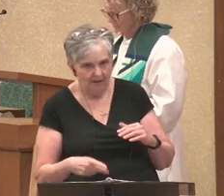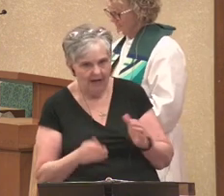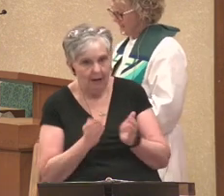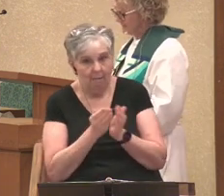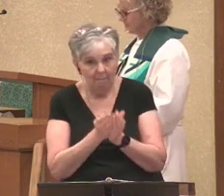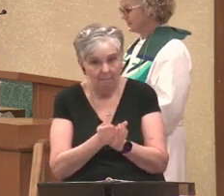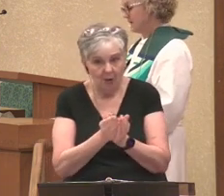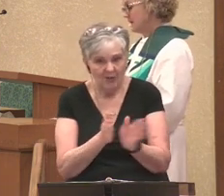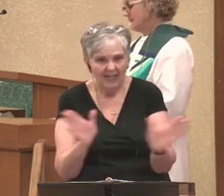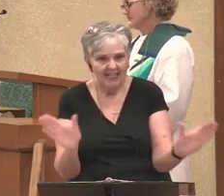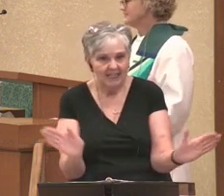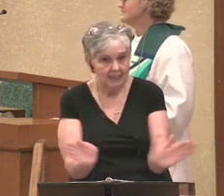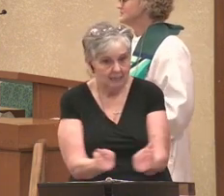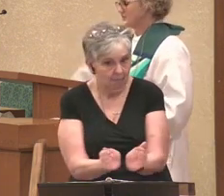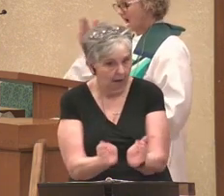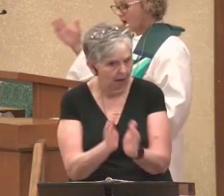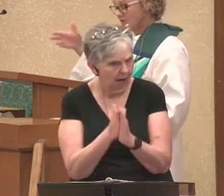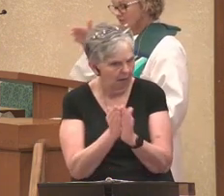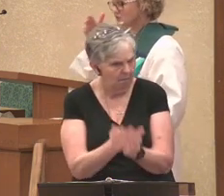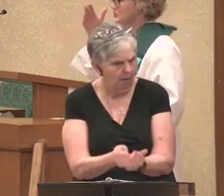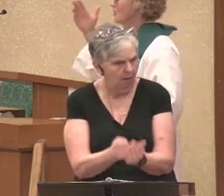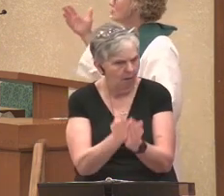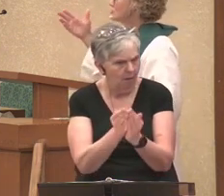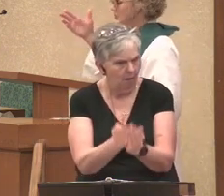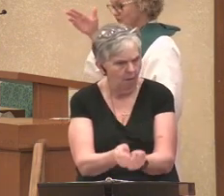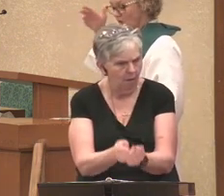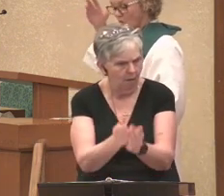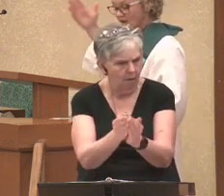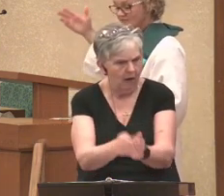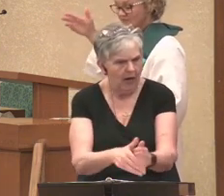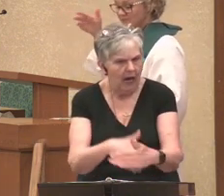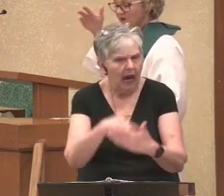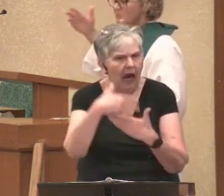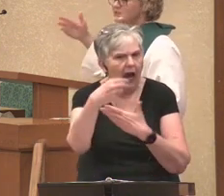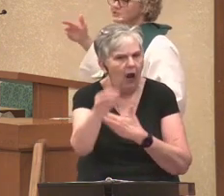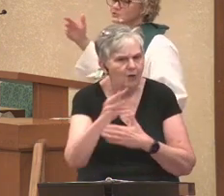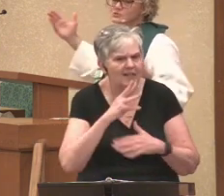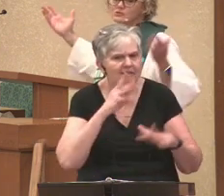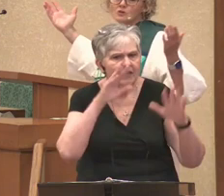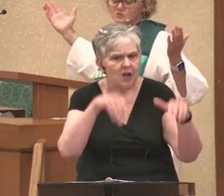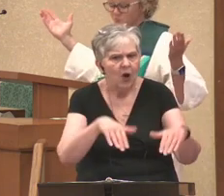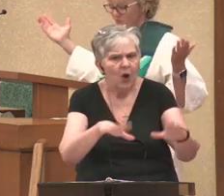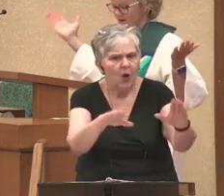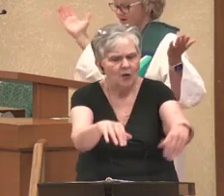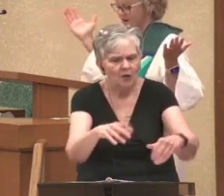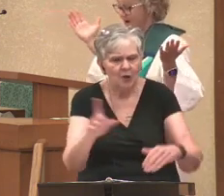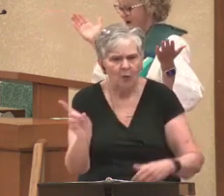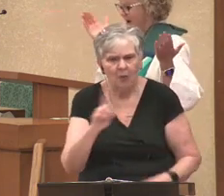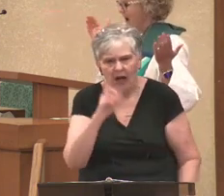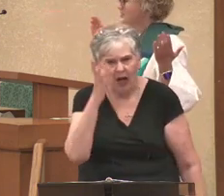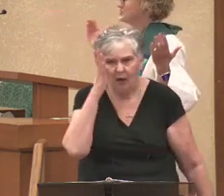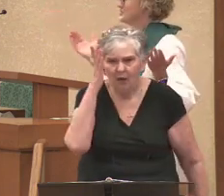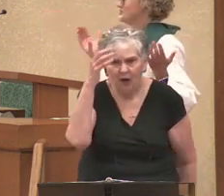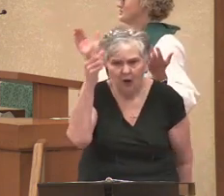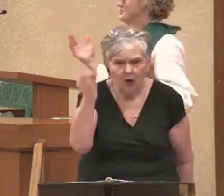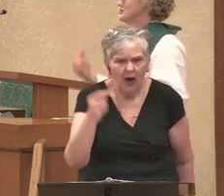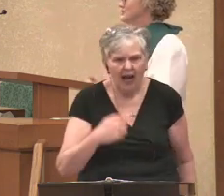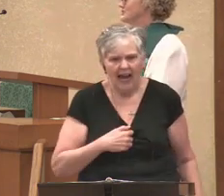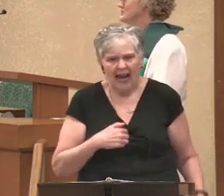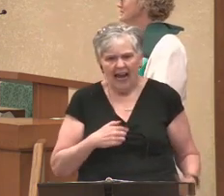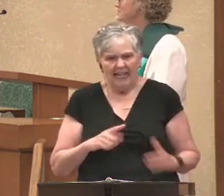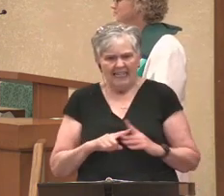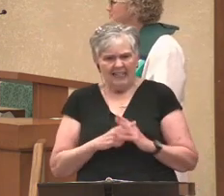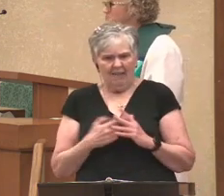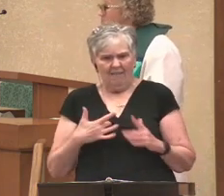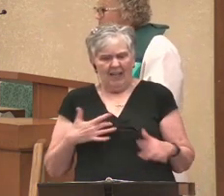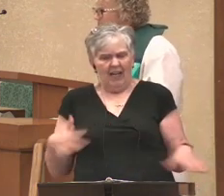boat at that, to take us out into the ocean, away from the public to who knows where, I started to get nervous